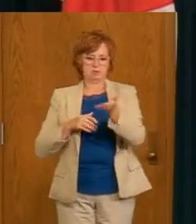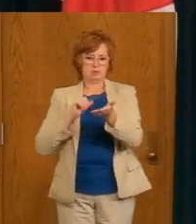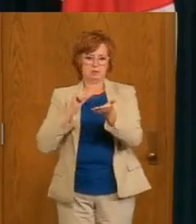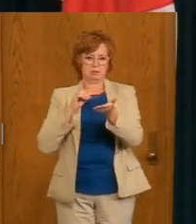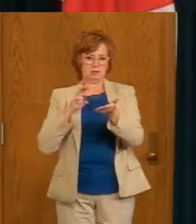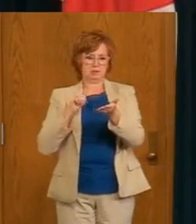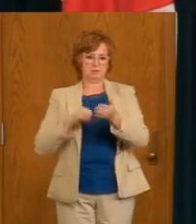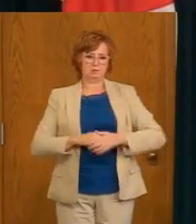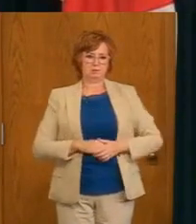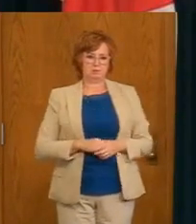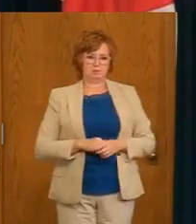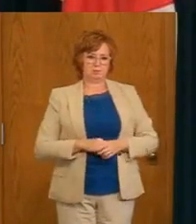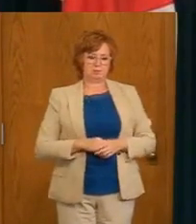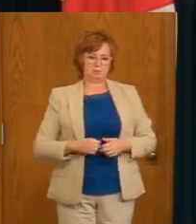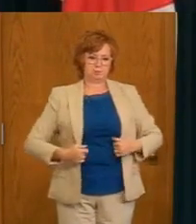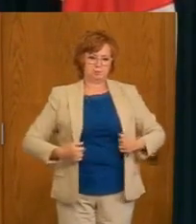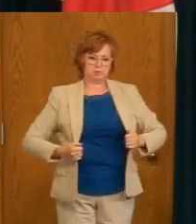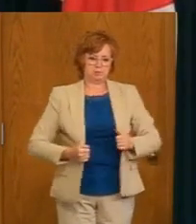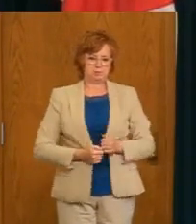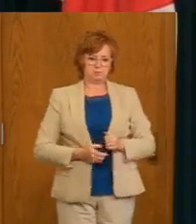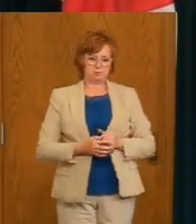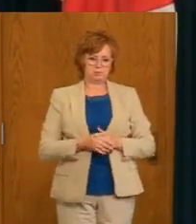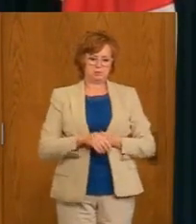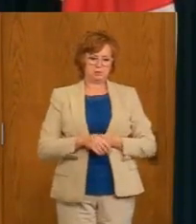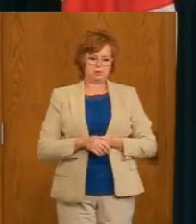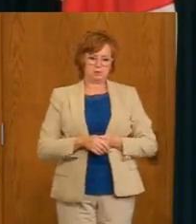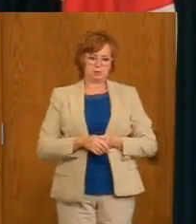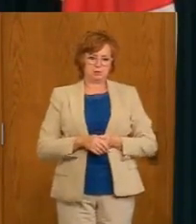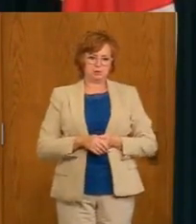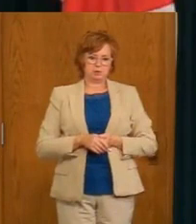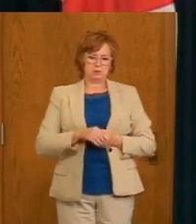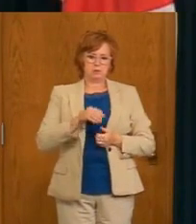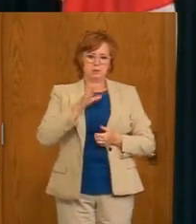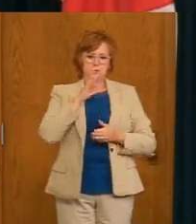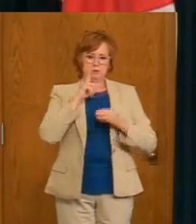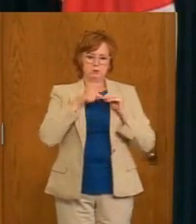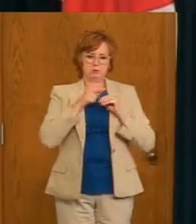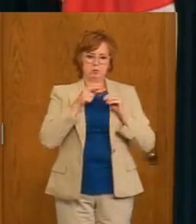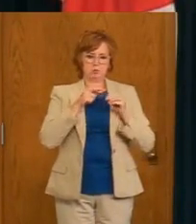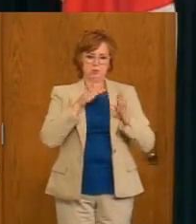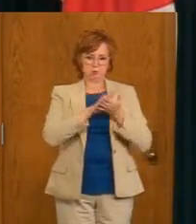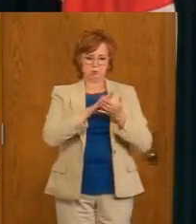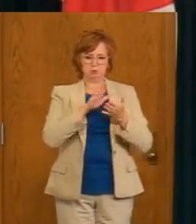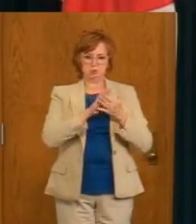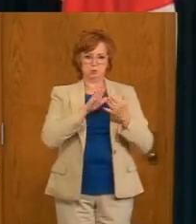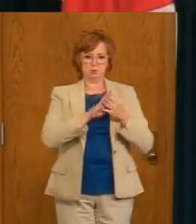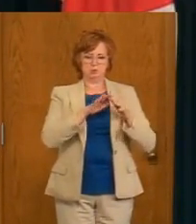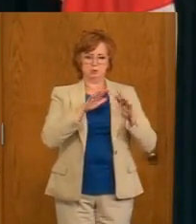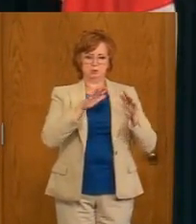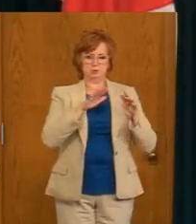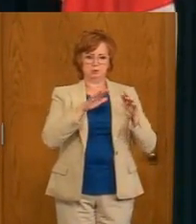are you more comfortable interacting with people who are fully vaccinated or not, and similarly in other settings as